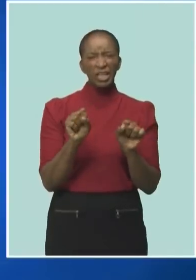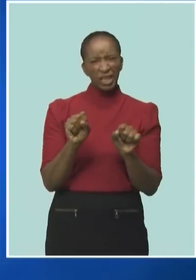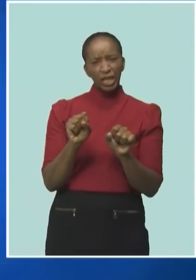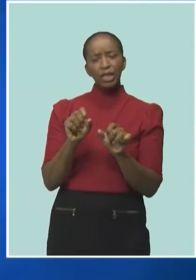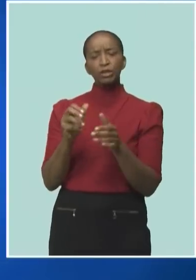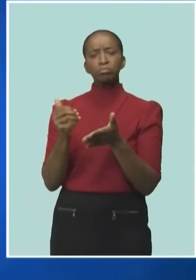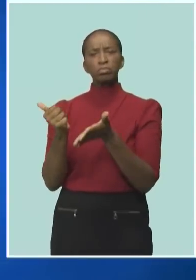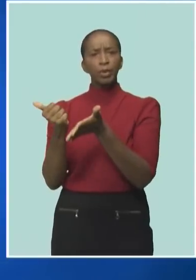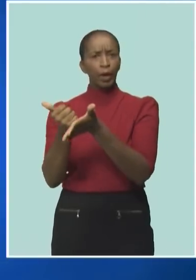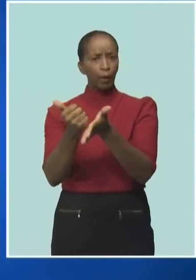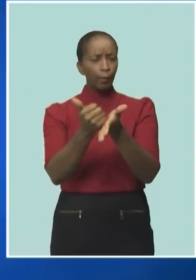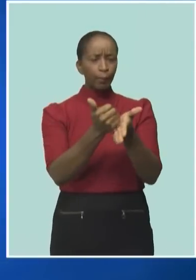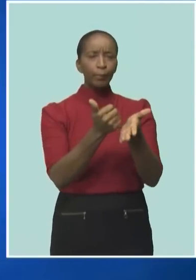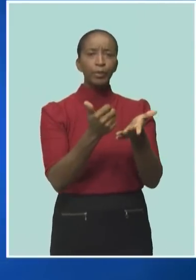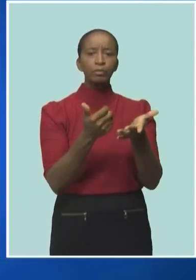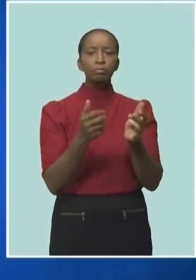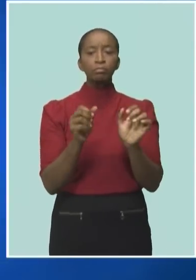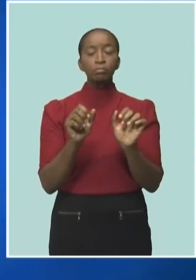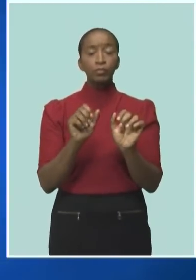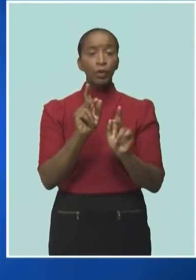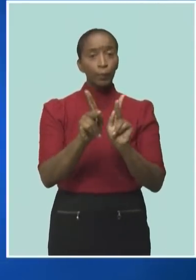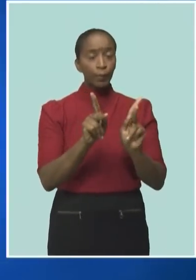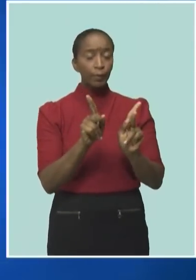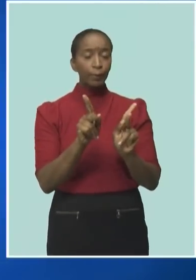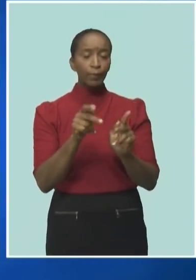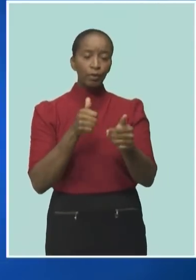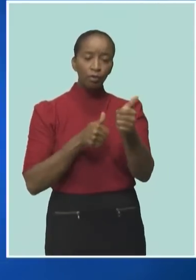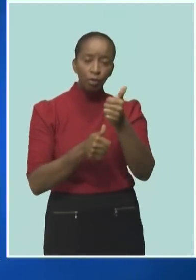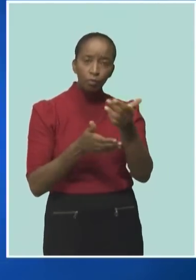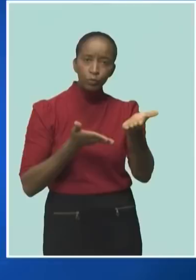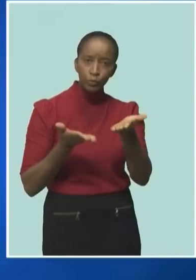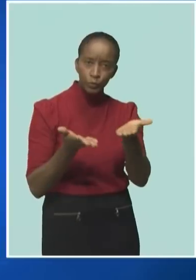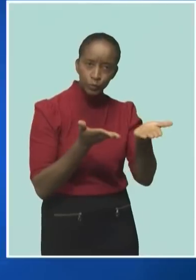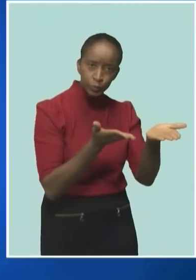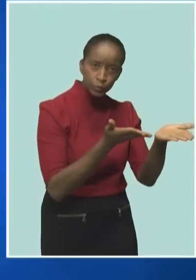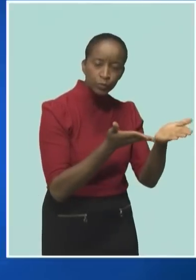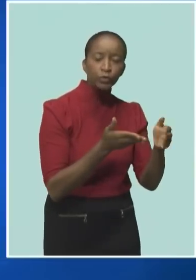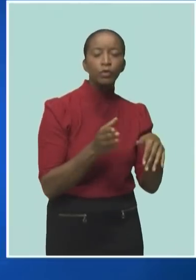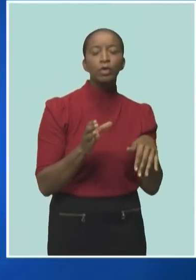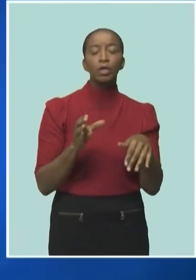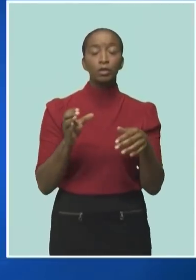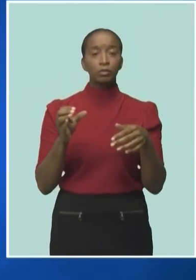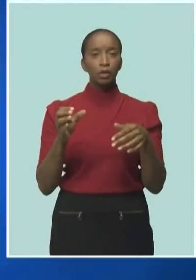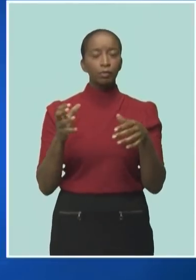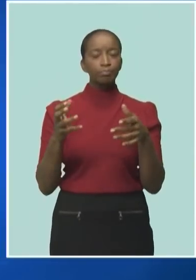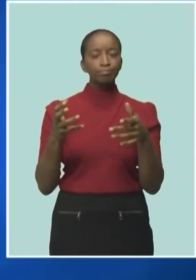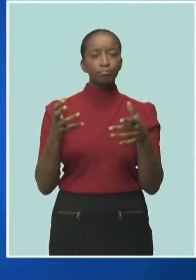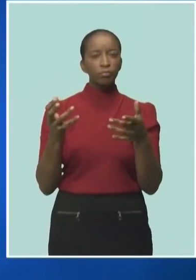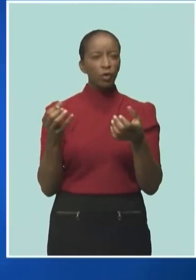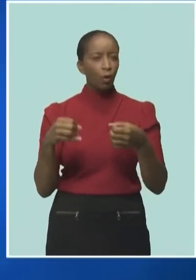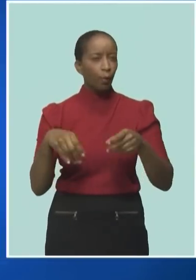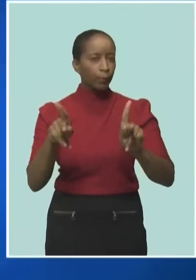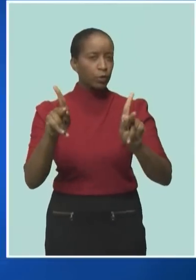serving others, churches create opportunities to share the gospel.